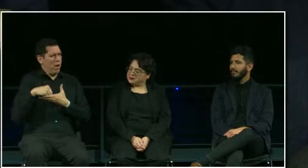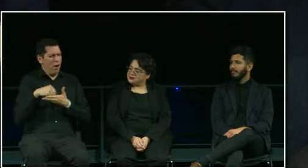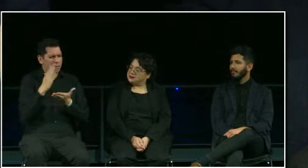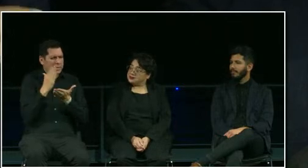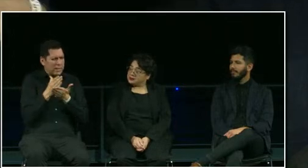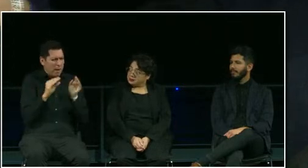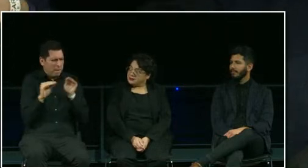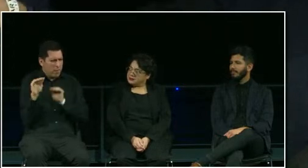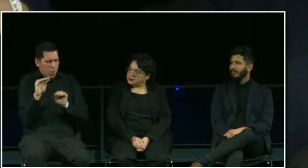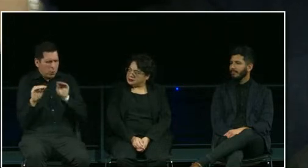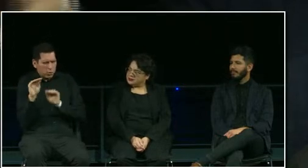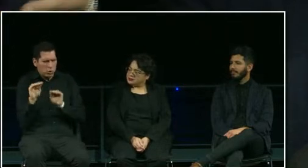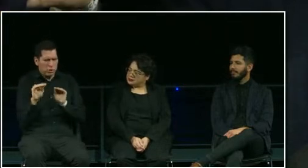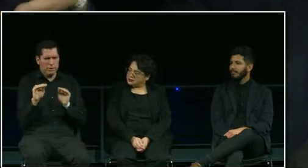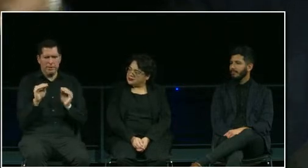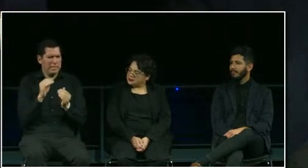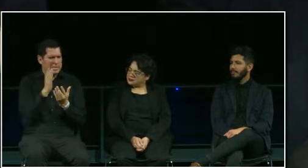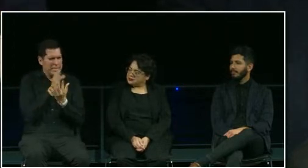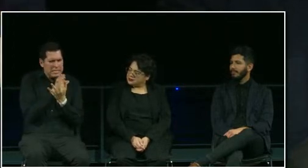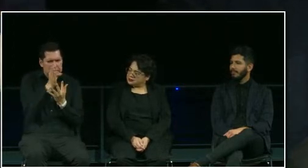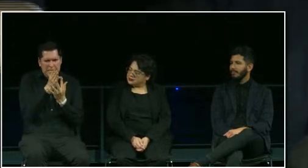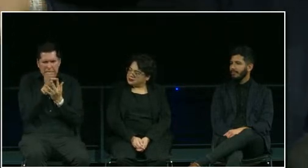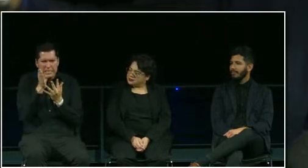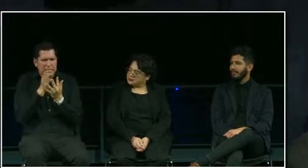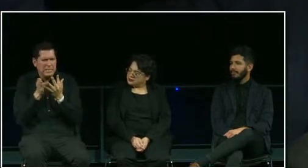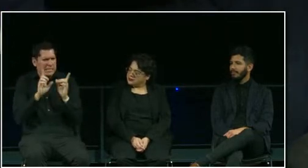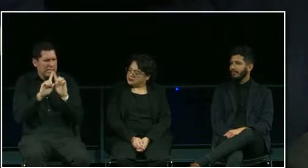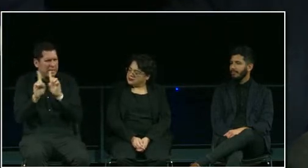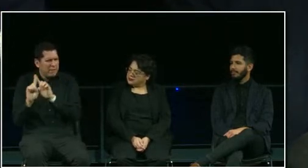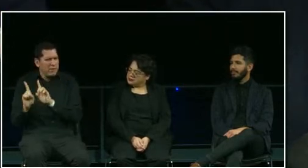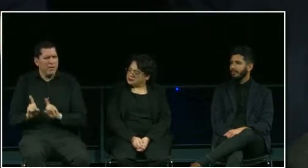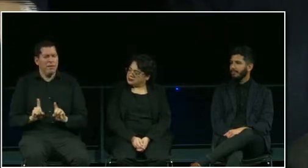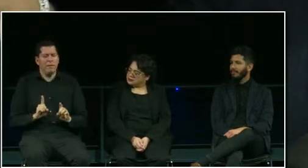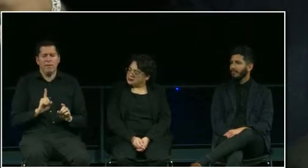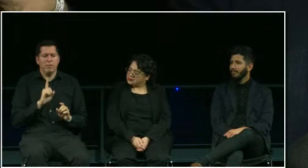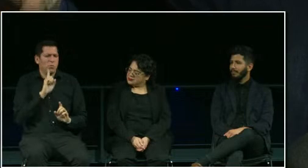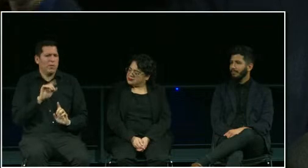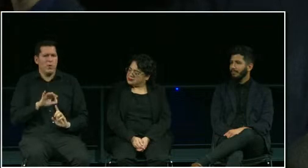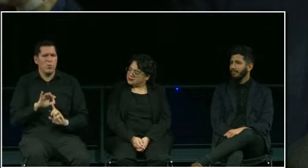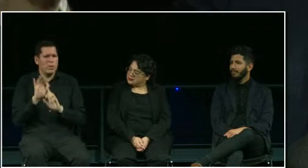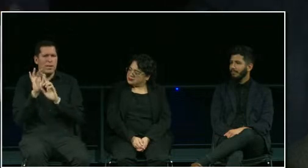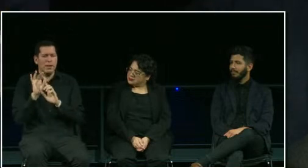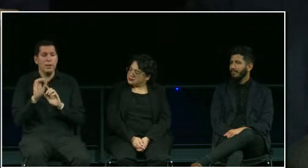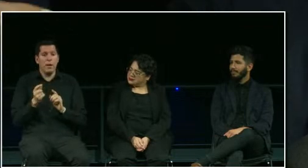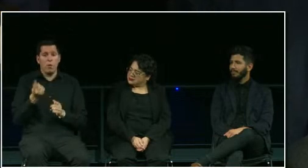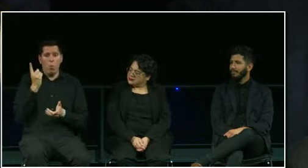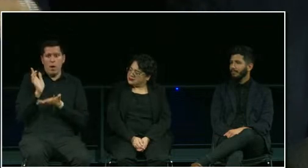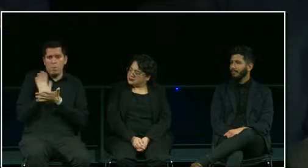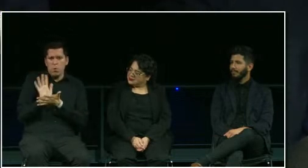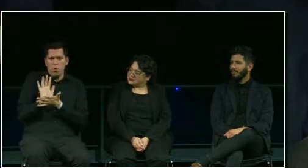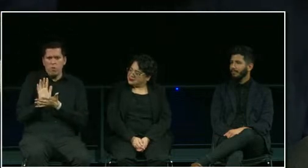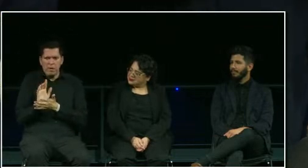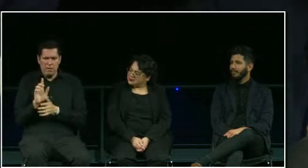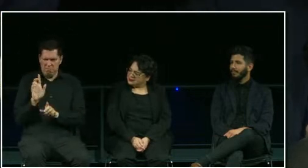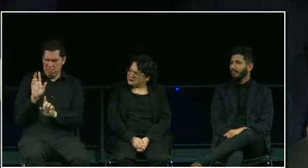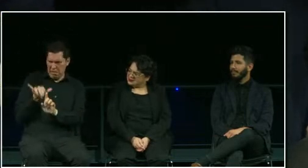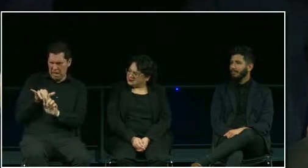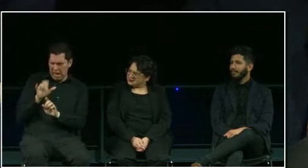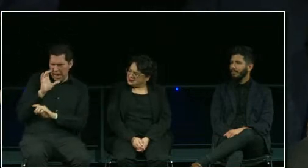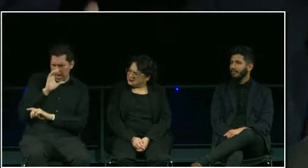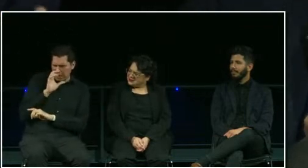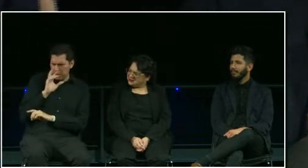motion, but that is each so unique, and even a film that had to be questioned whether it's animation or